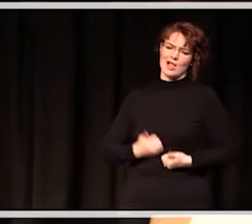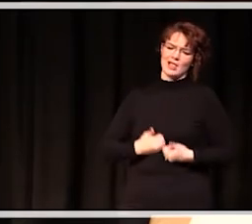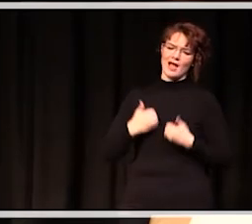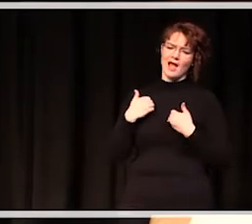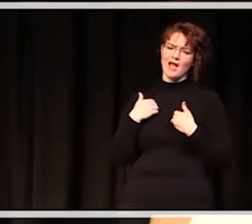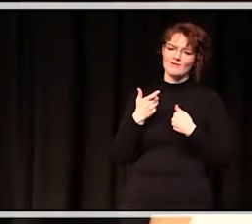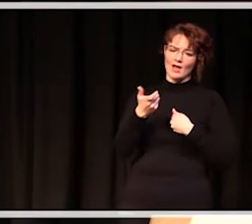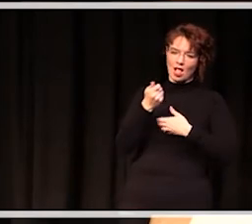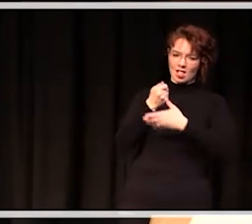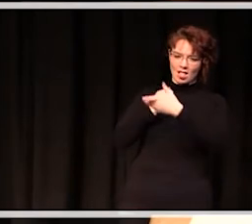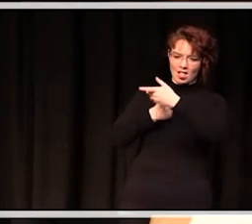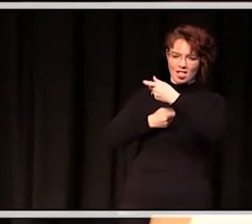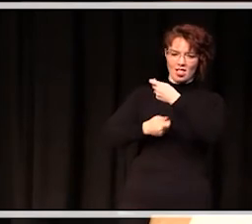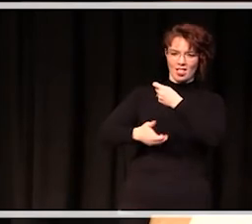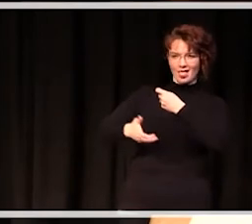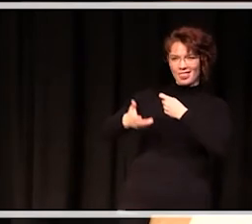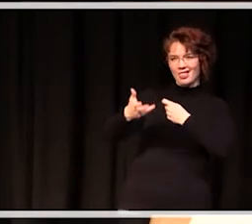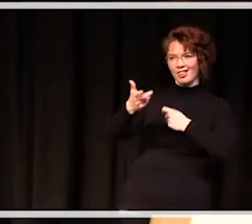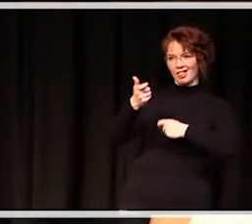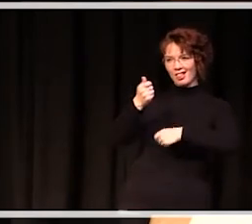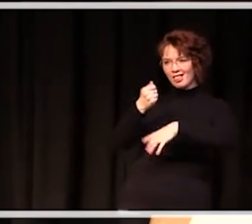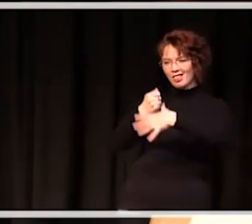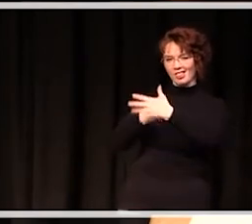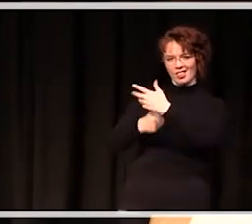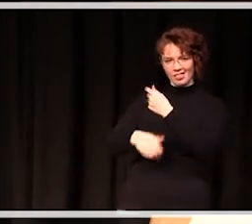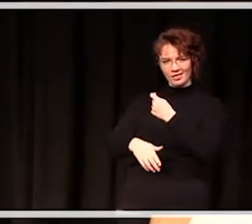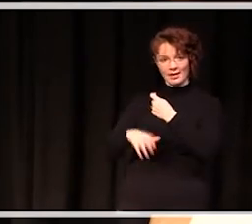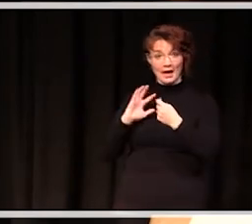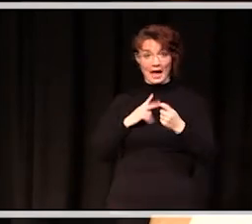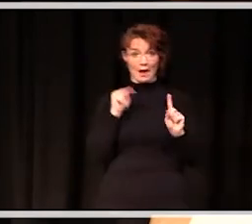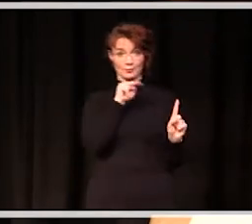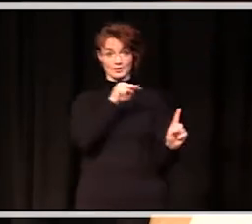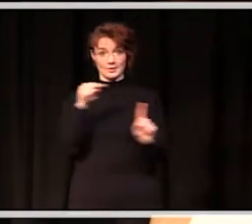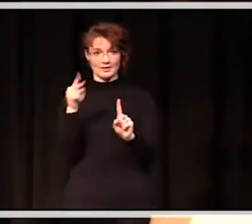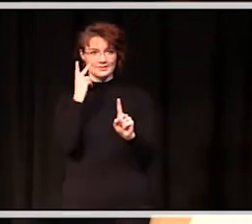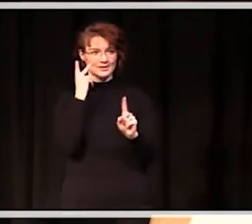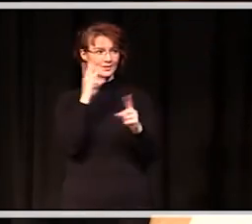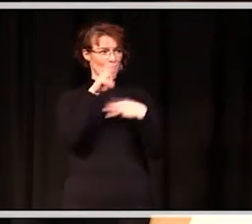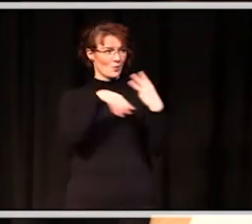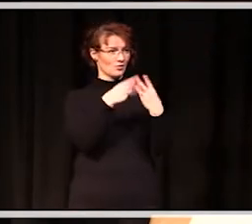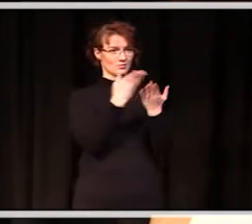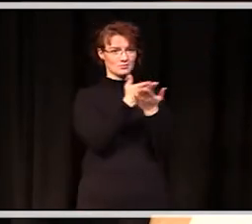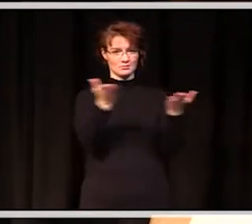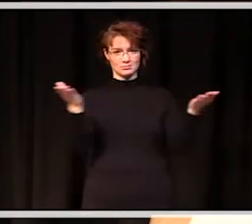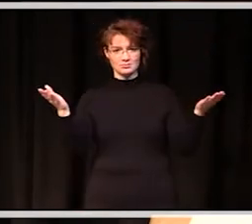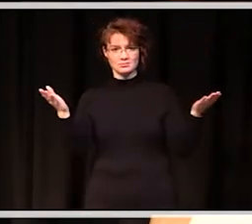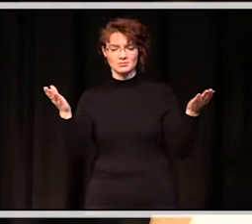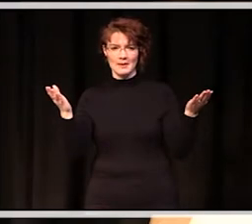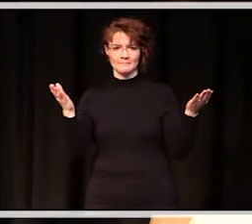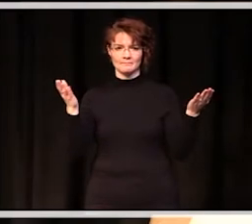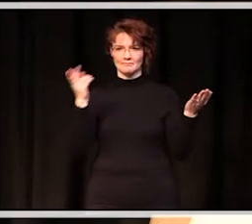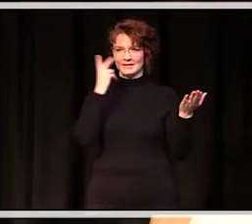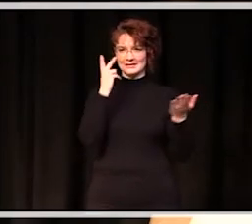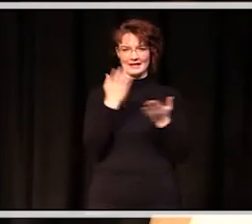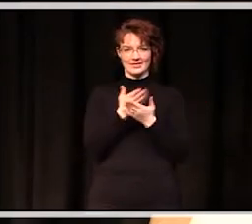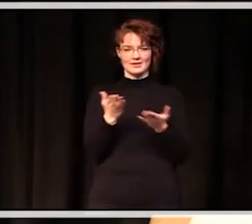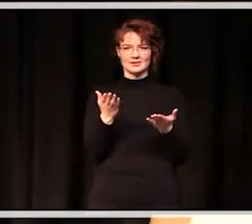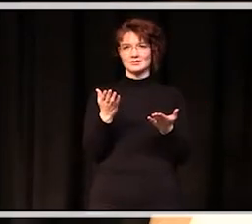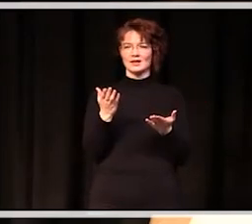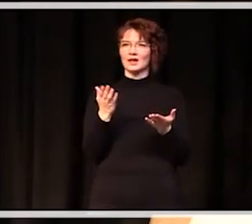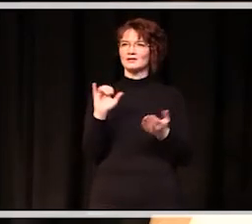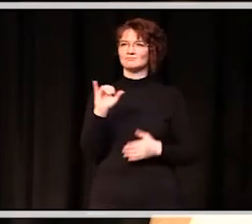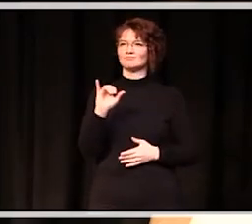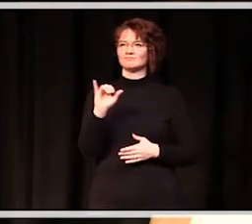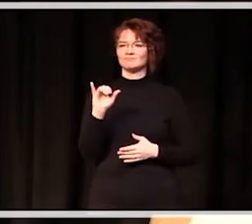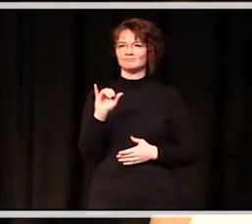And you know, from our vantage point, perhaps we look at what's happening in our world, and we see things, and man,